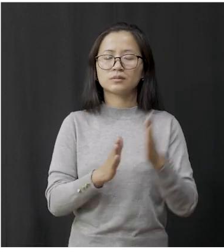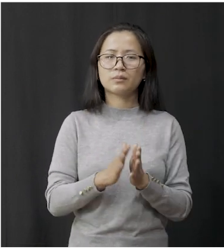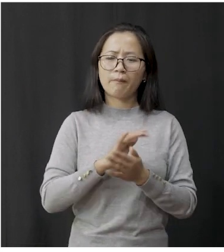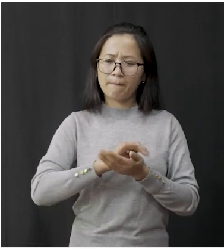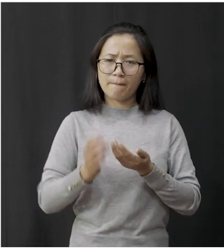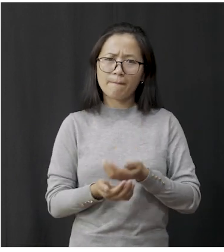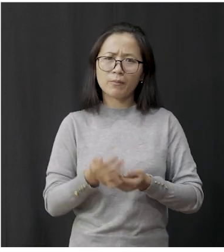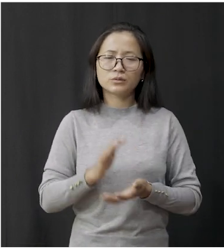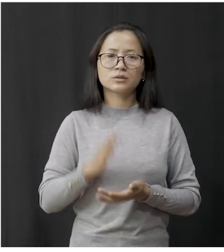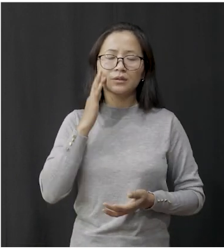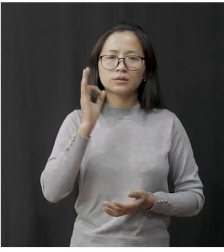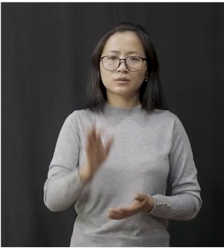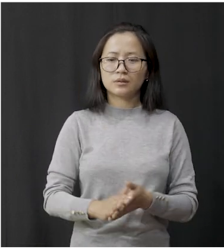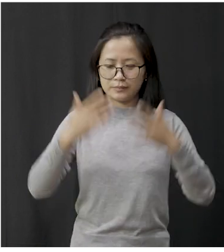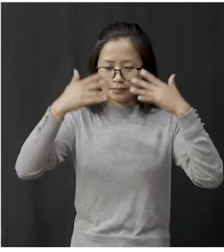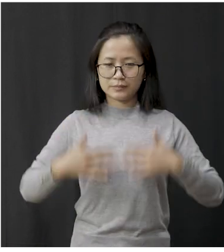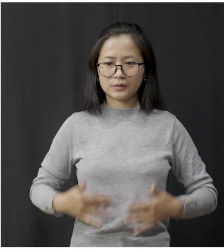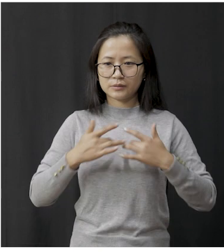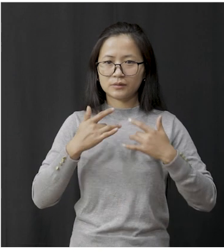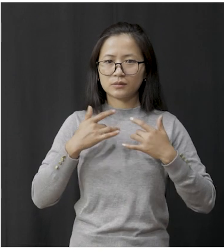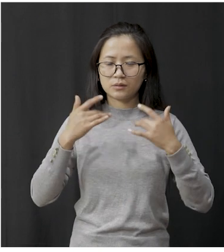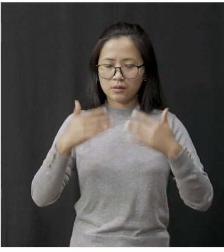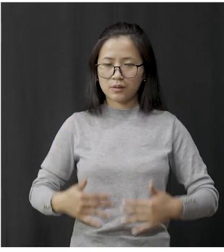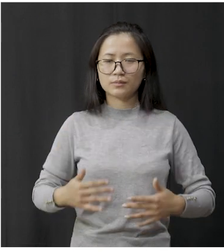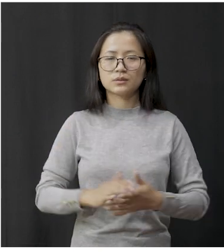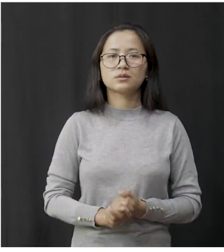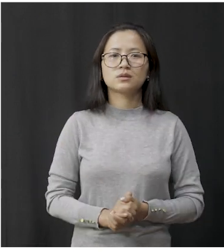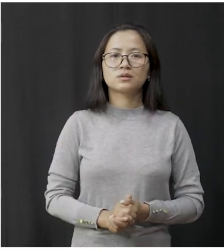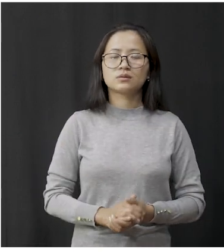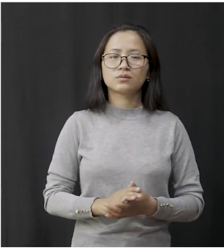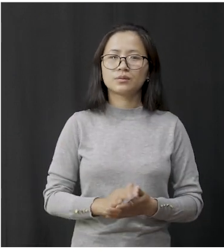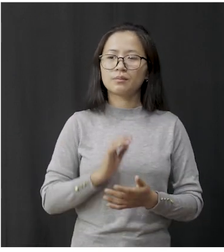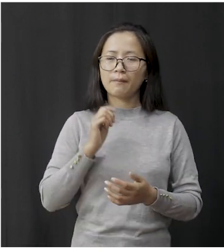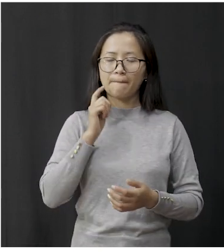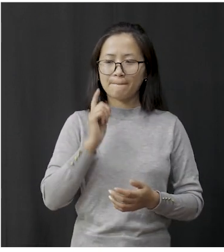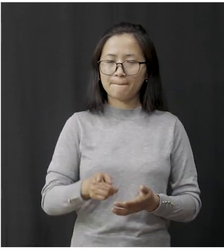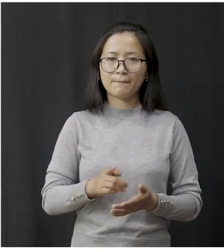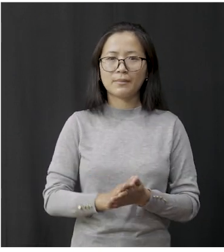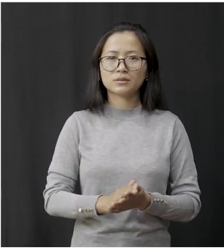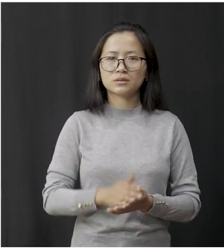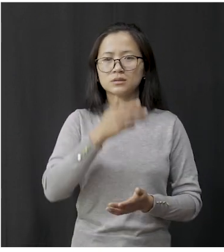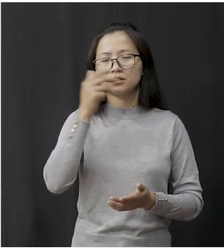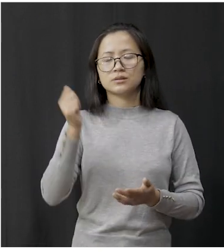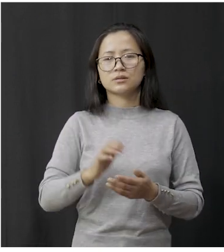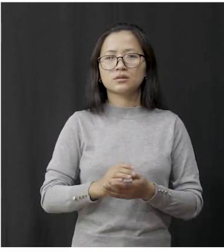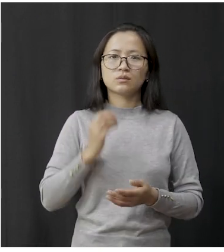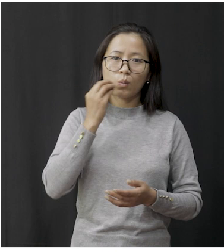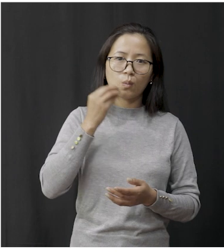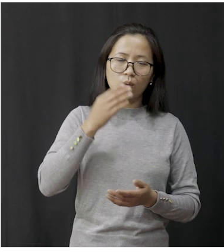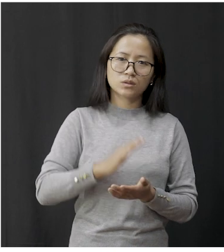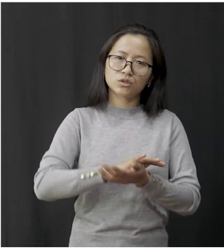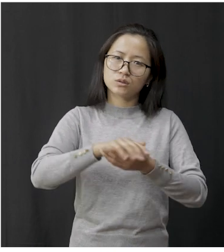important healthy habit that we should practice is we must rinse our mouth after every